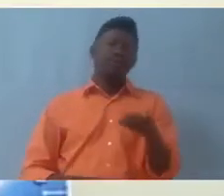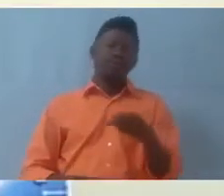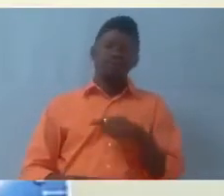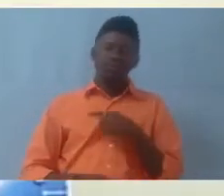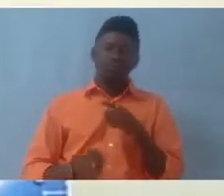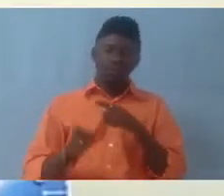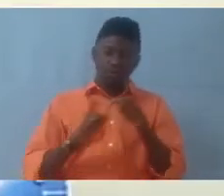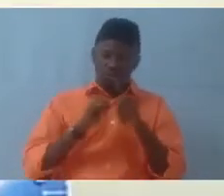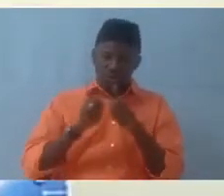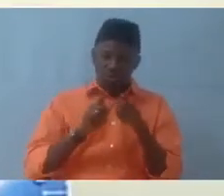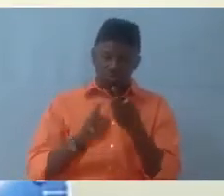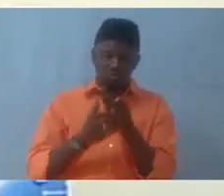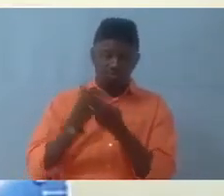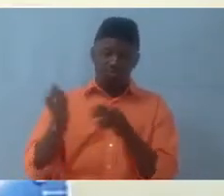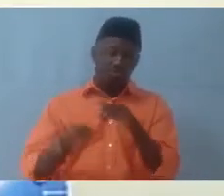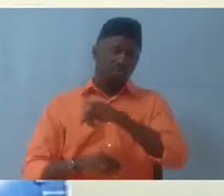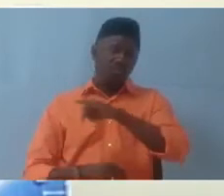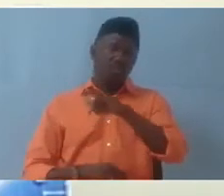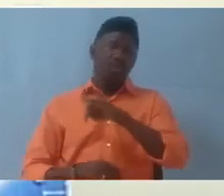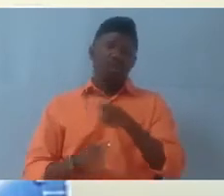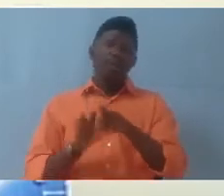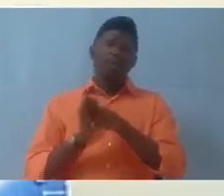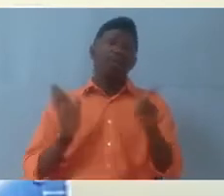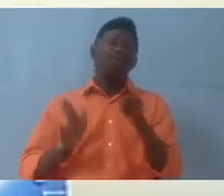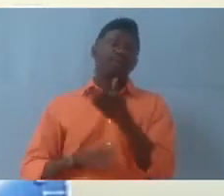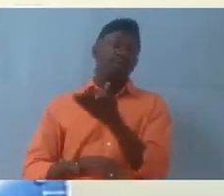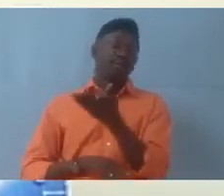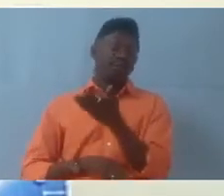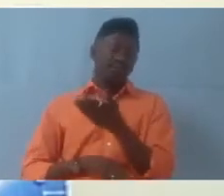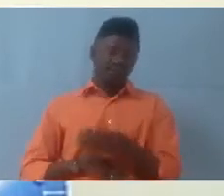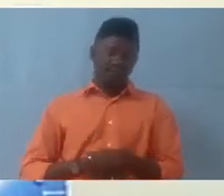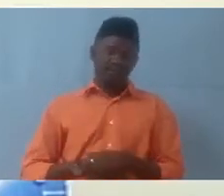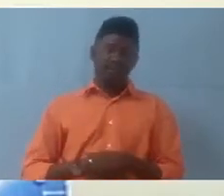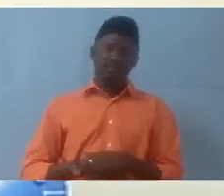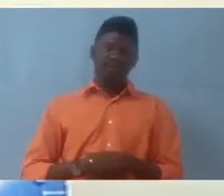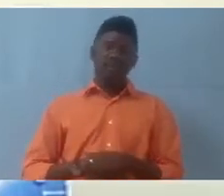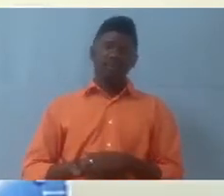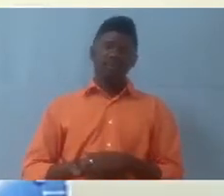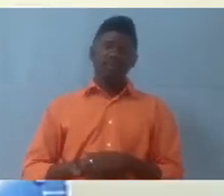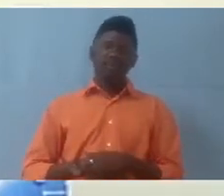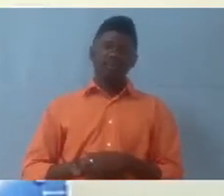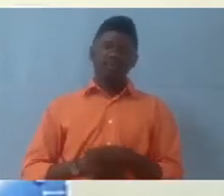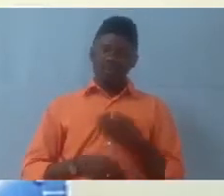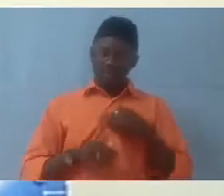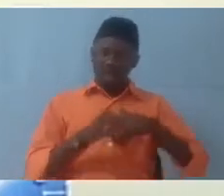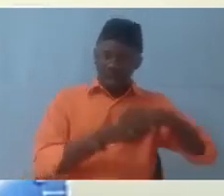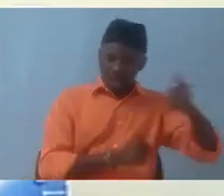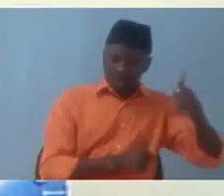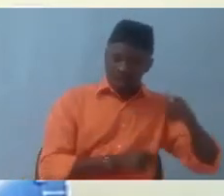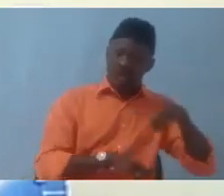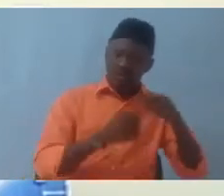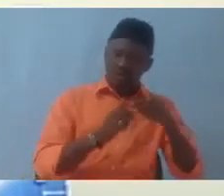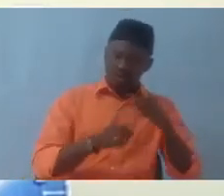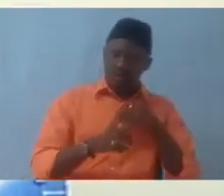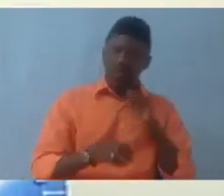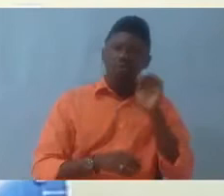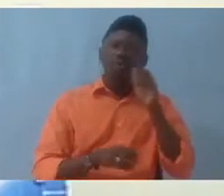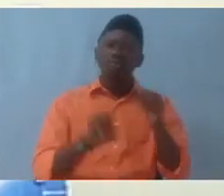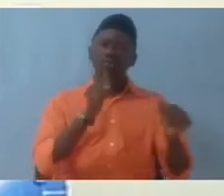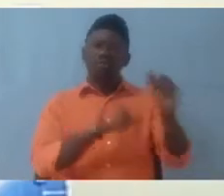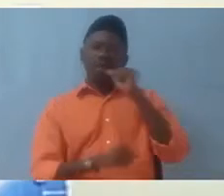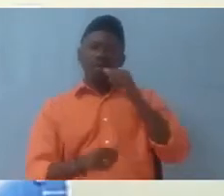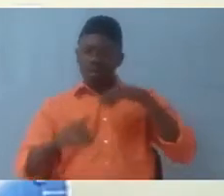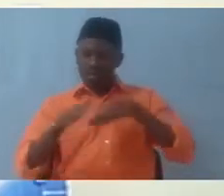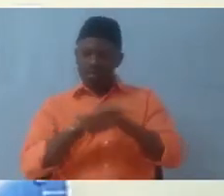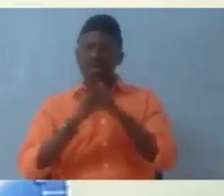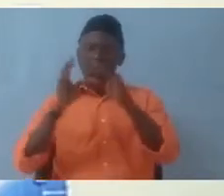deliberation. Pour nak ñom ñu daldi agalé ben cadeau ñomit. I did that and I was called at some point in time back in the office. Mune na ma def lo